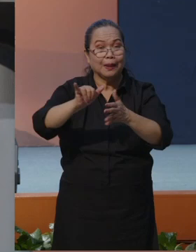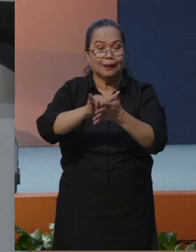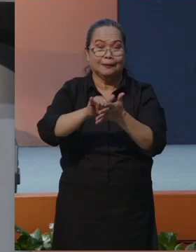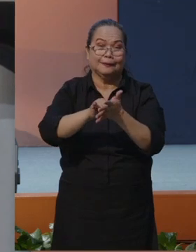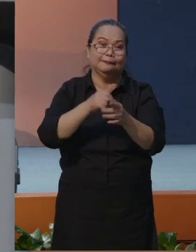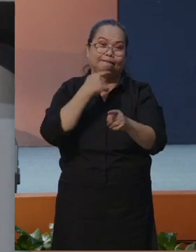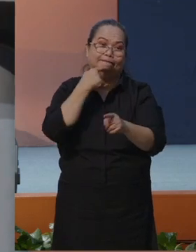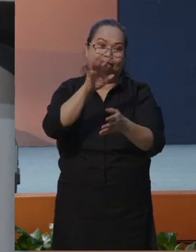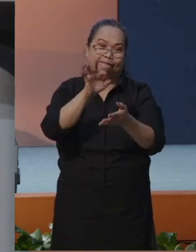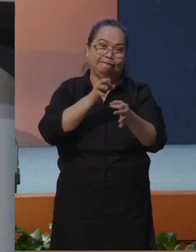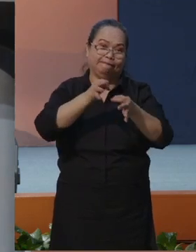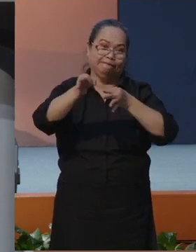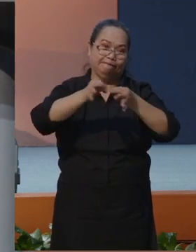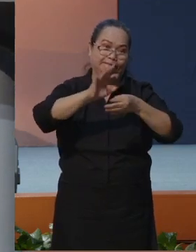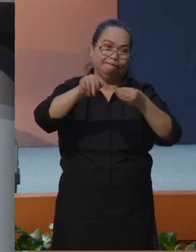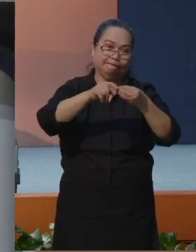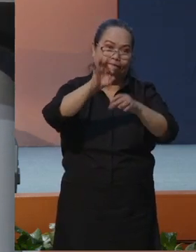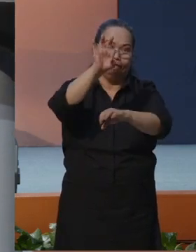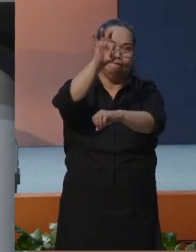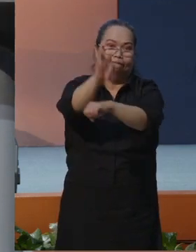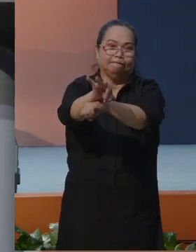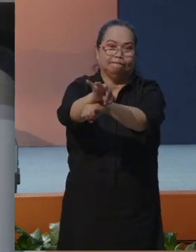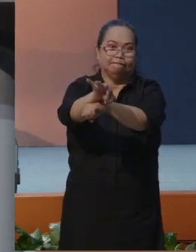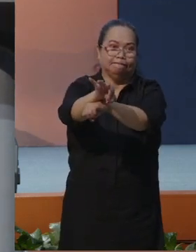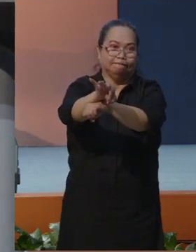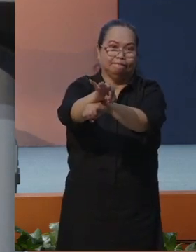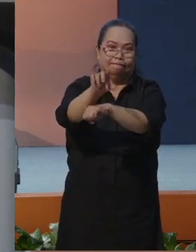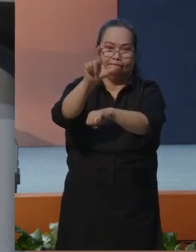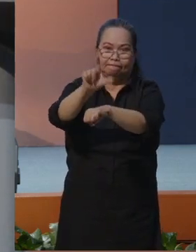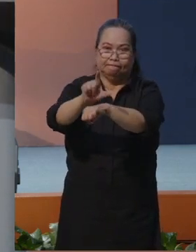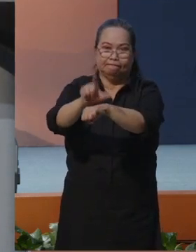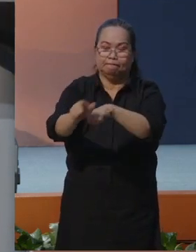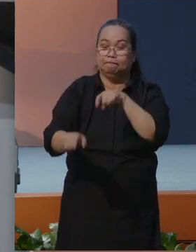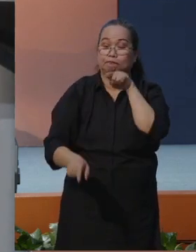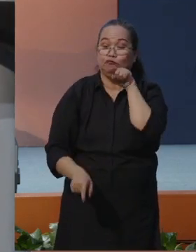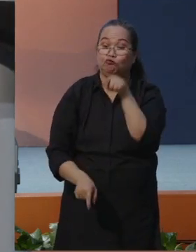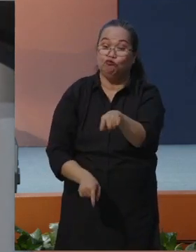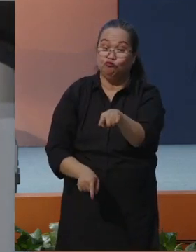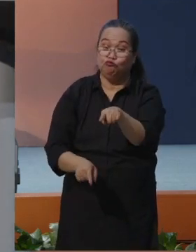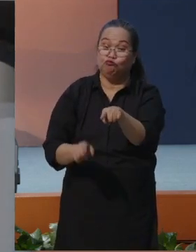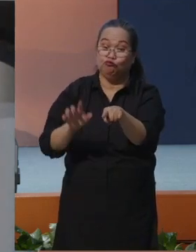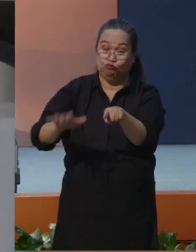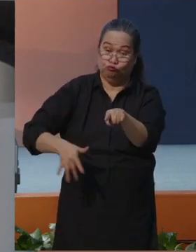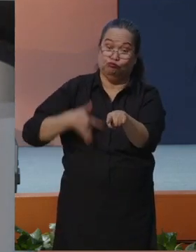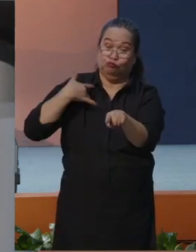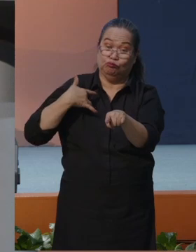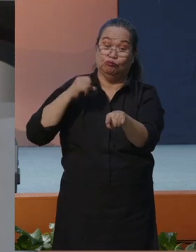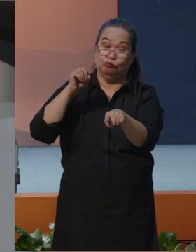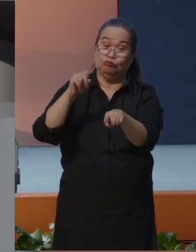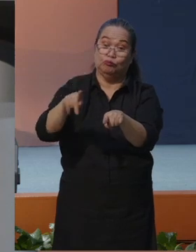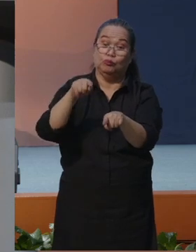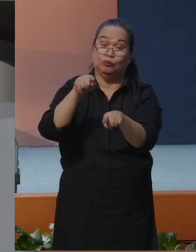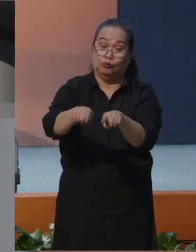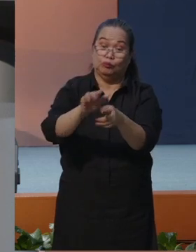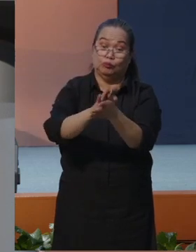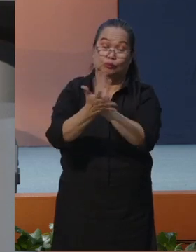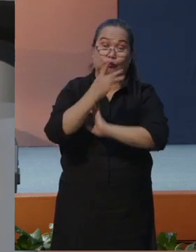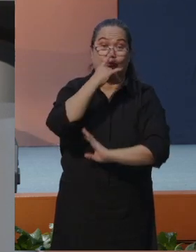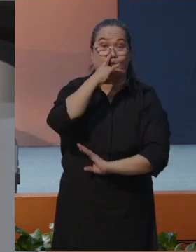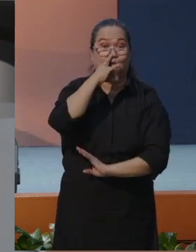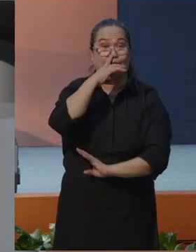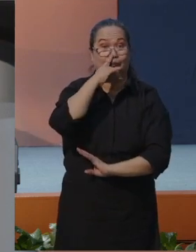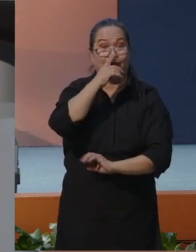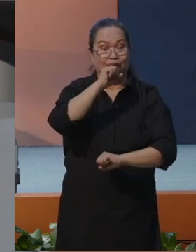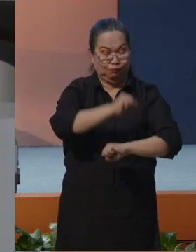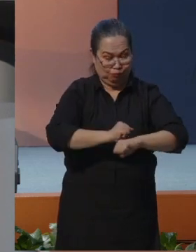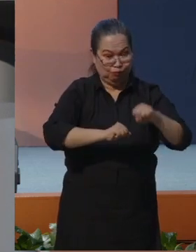the account of the forced labor that King Solomon drafted to build the house of the Lord and his own house and the Millo and the wall of Jerusalem and